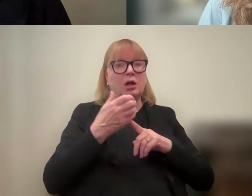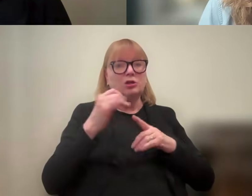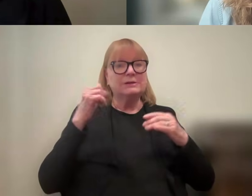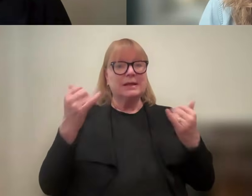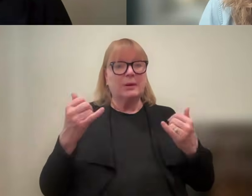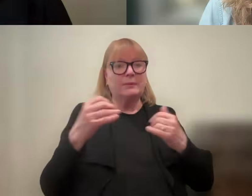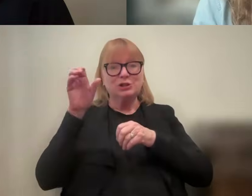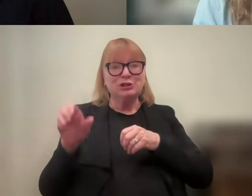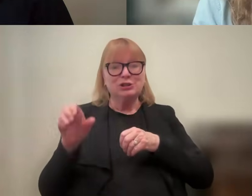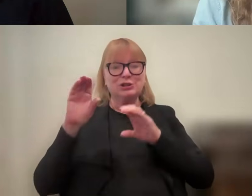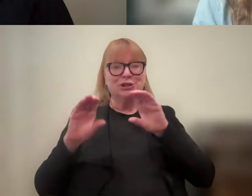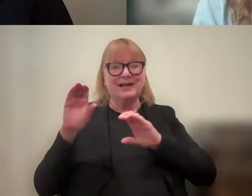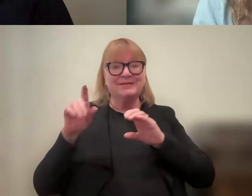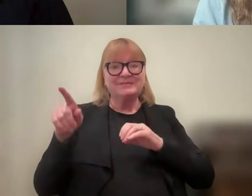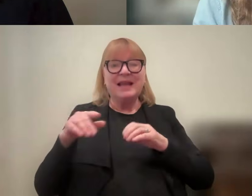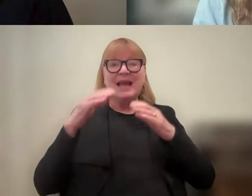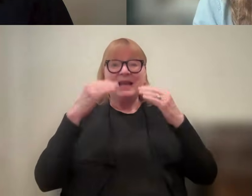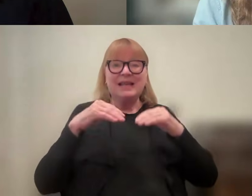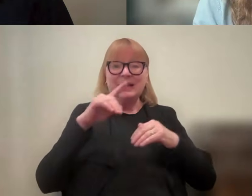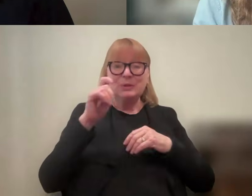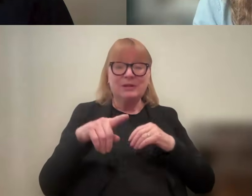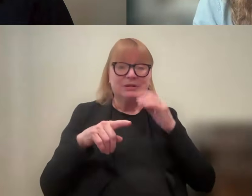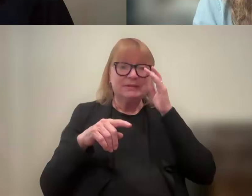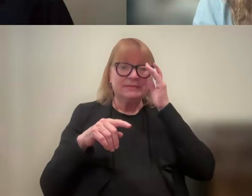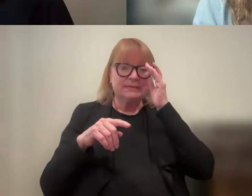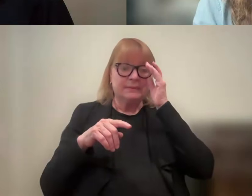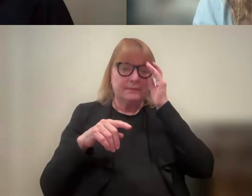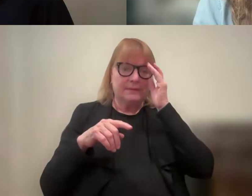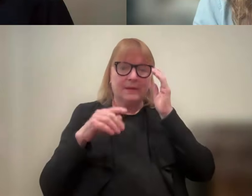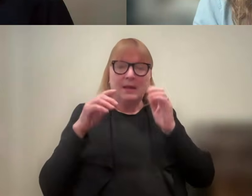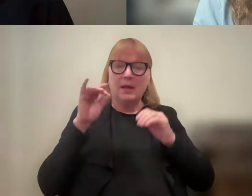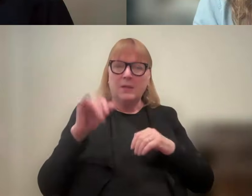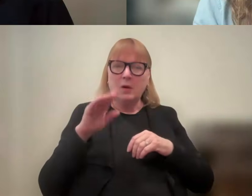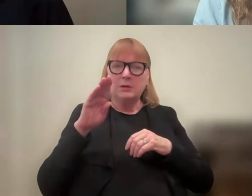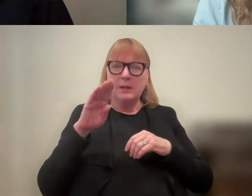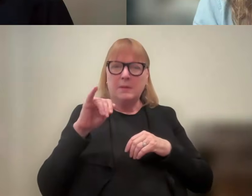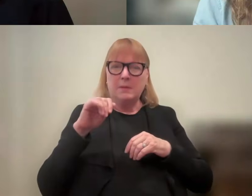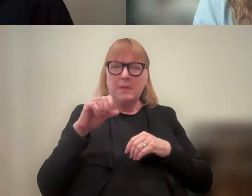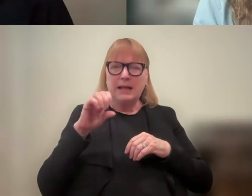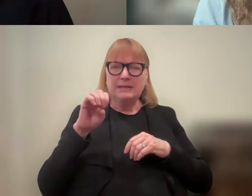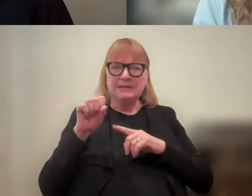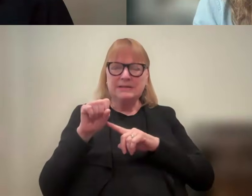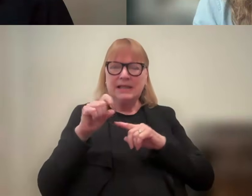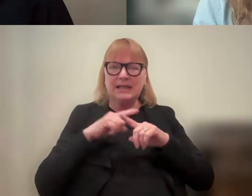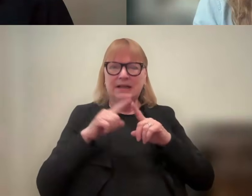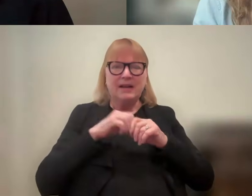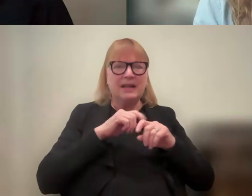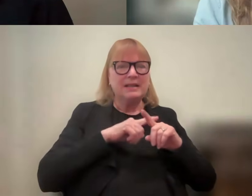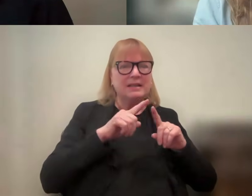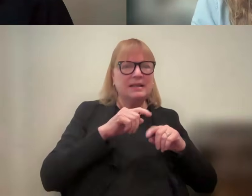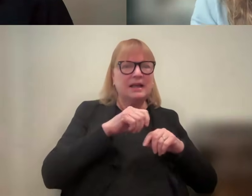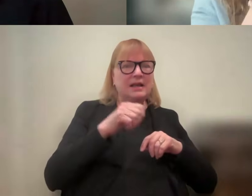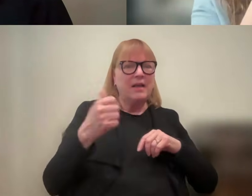certainly. Our next question is, would these biases be different in another